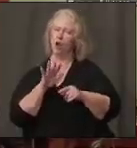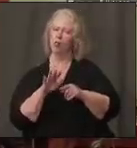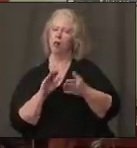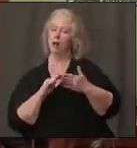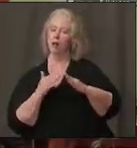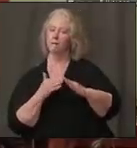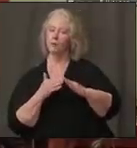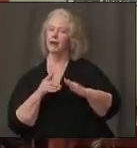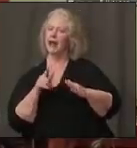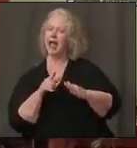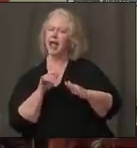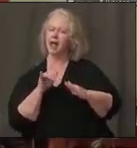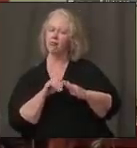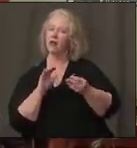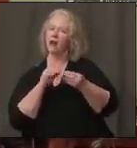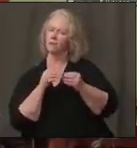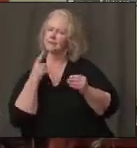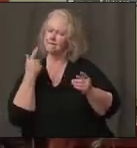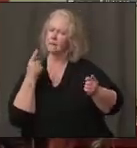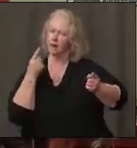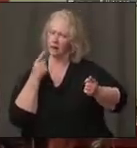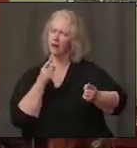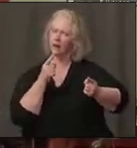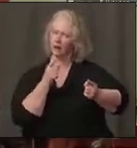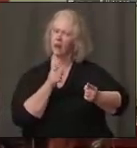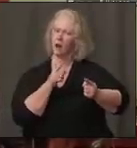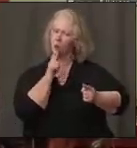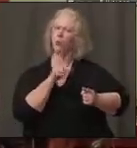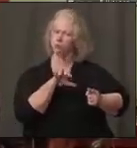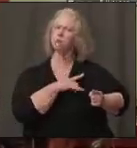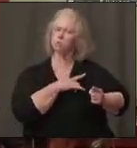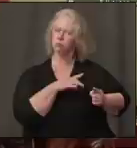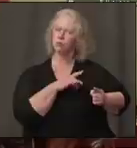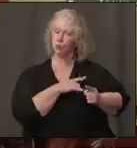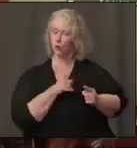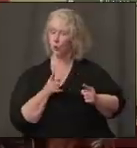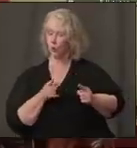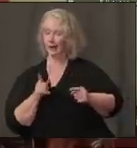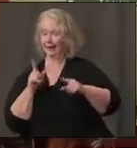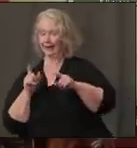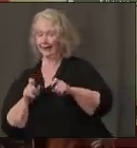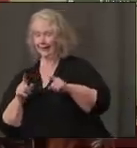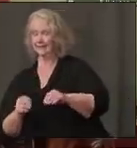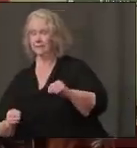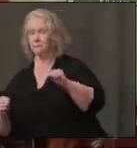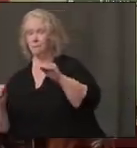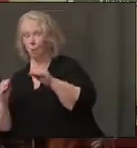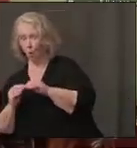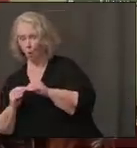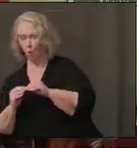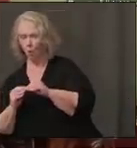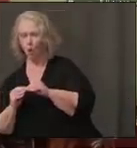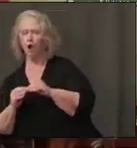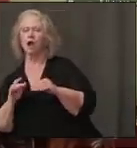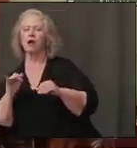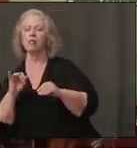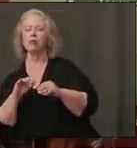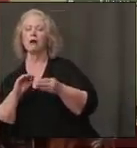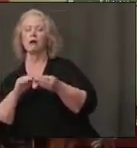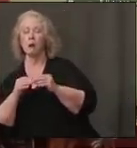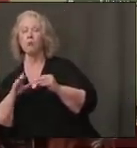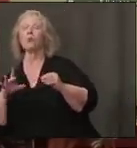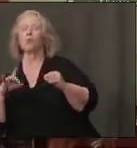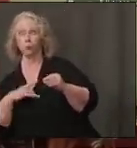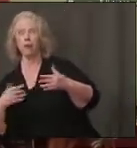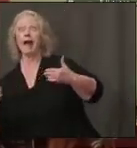drop, as I think the governor mentioned, in the positivity as you're testing more people and you get a better